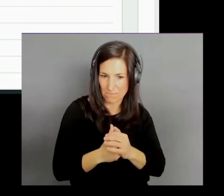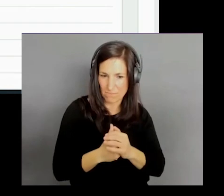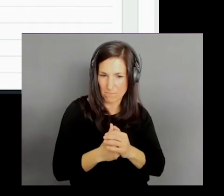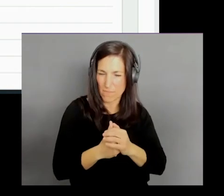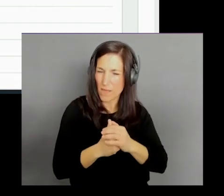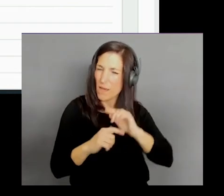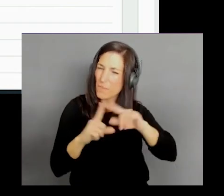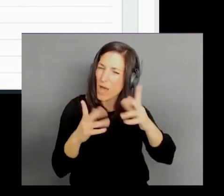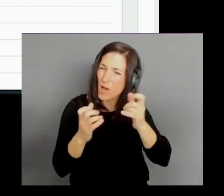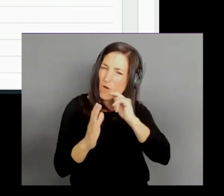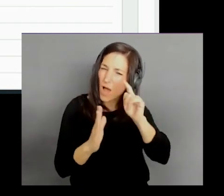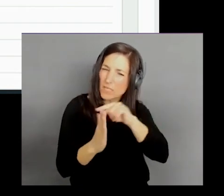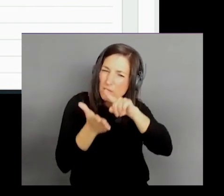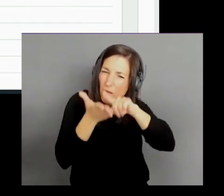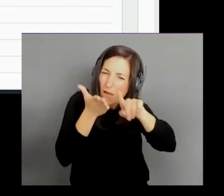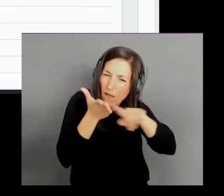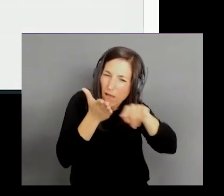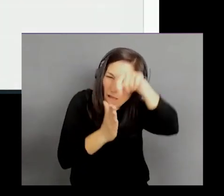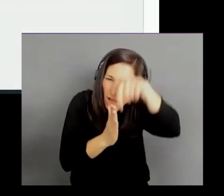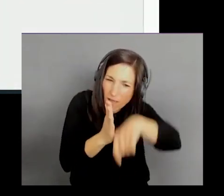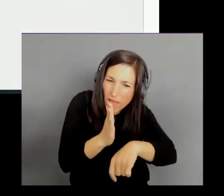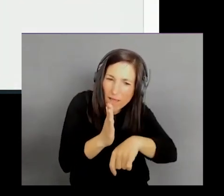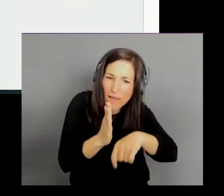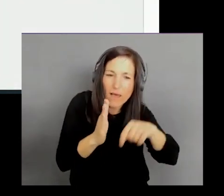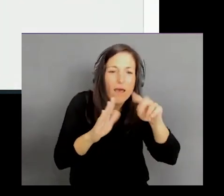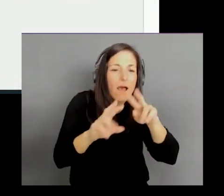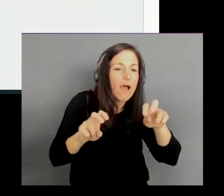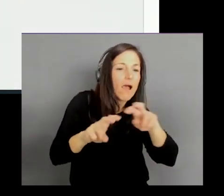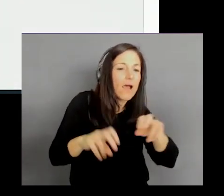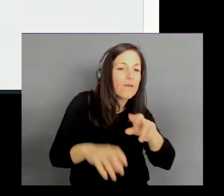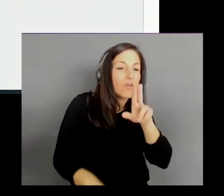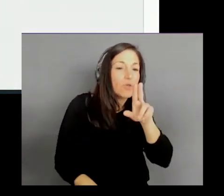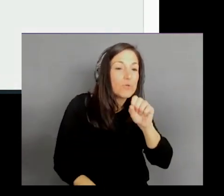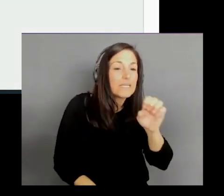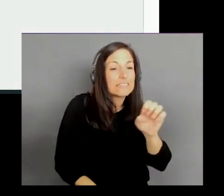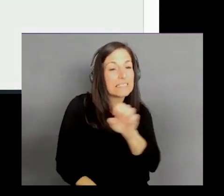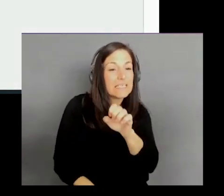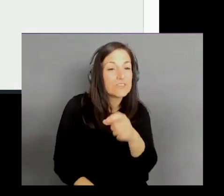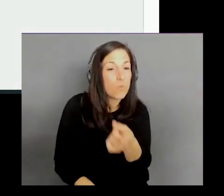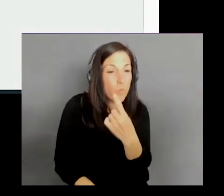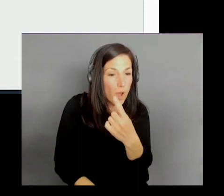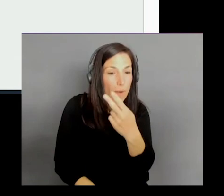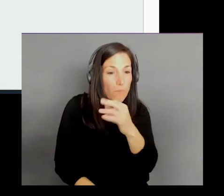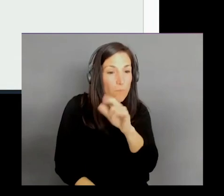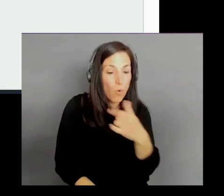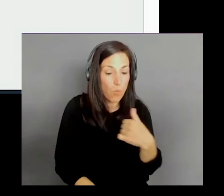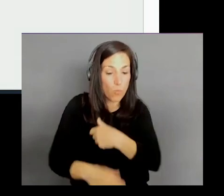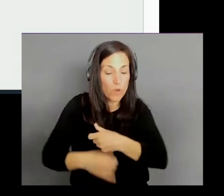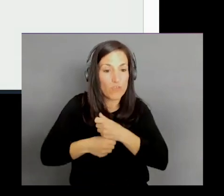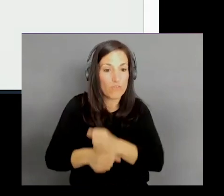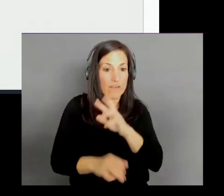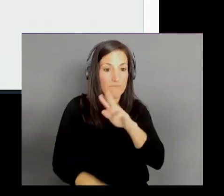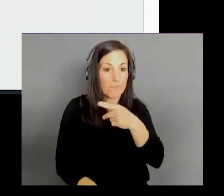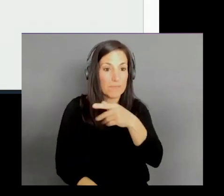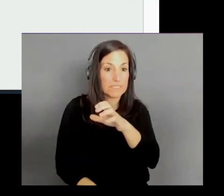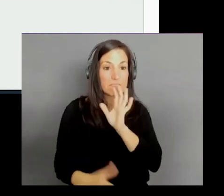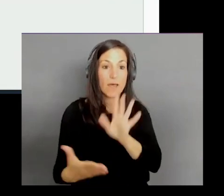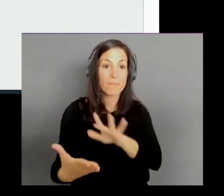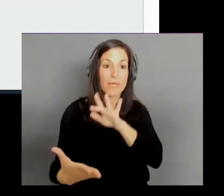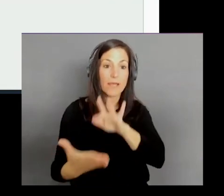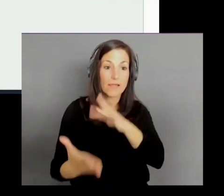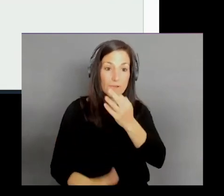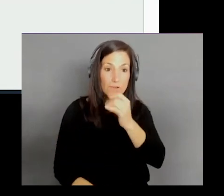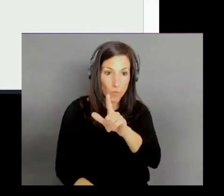and go to the US East 1 pool where we created the VPCs. So I'm going to click on the pool, US